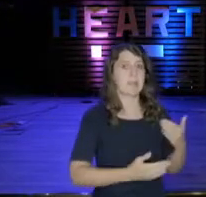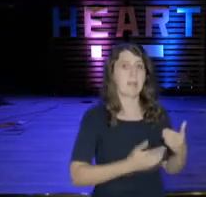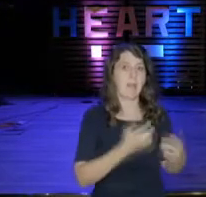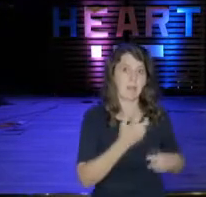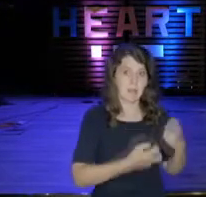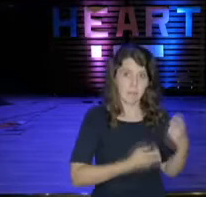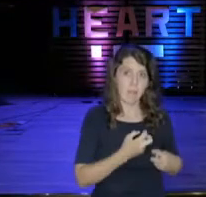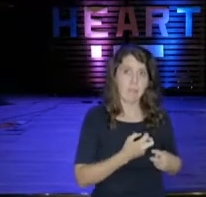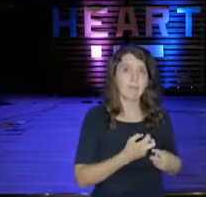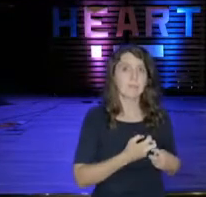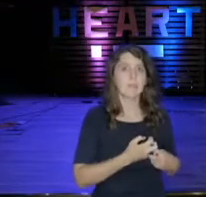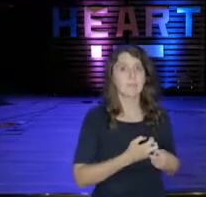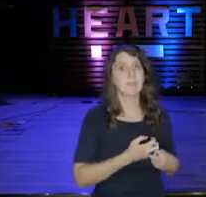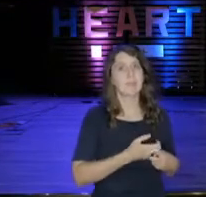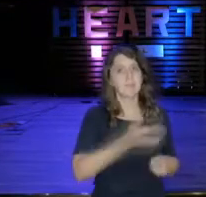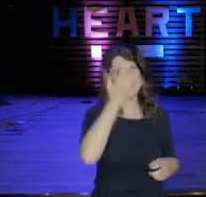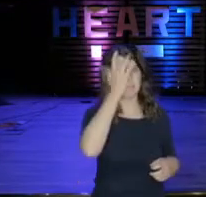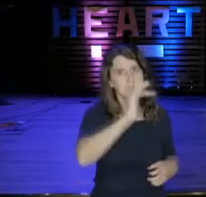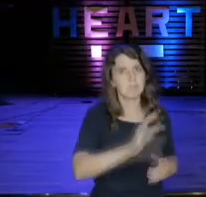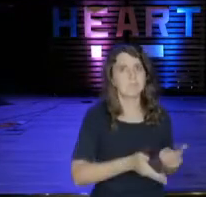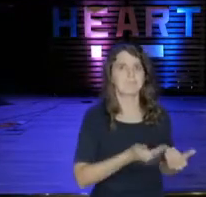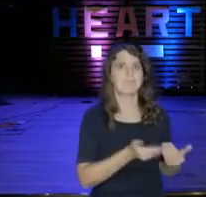to be clever."